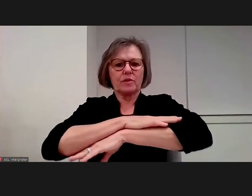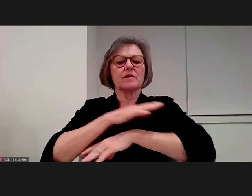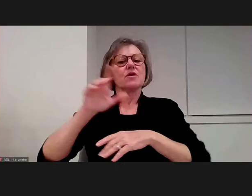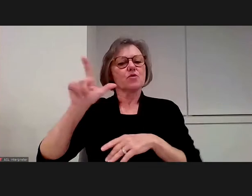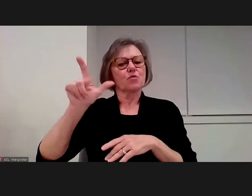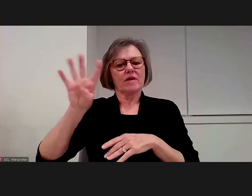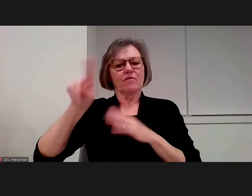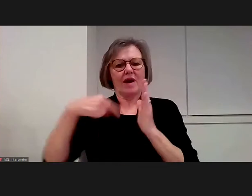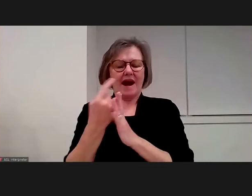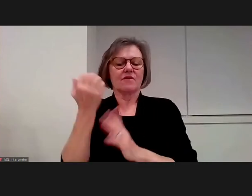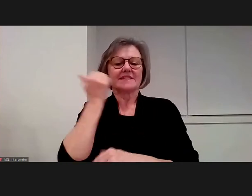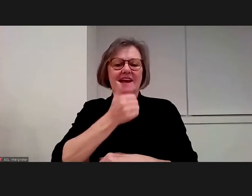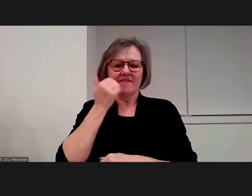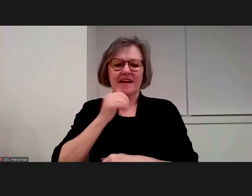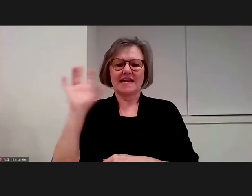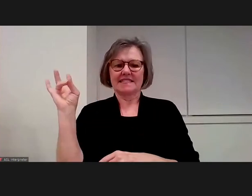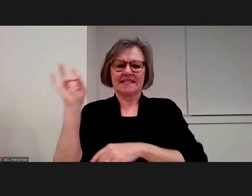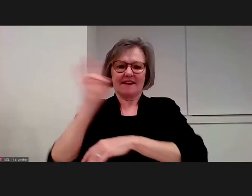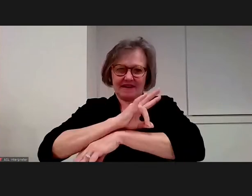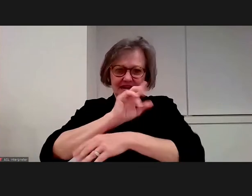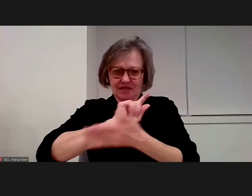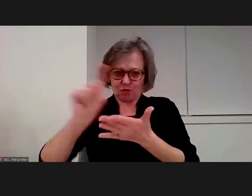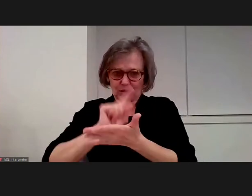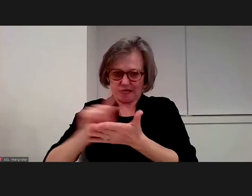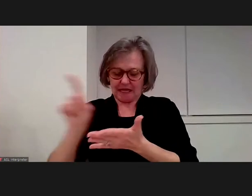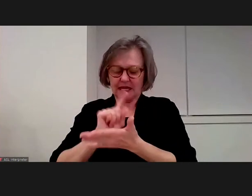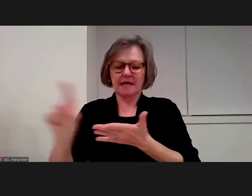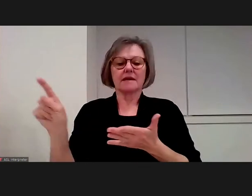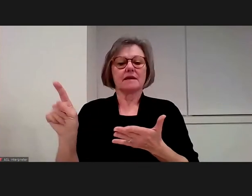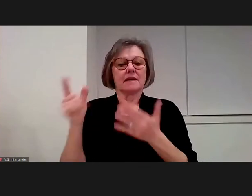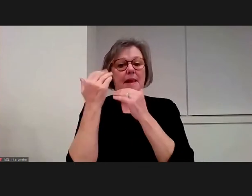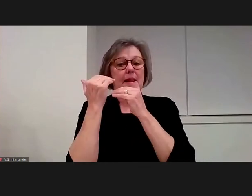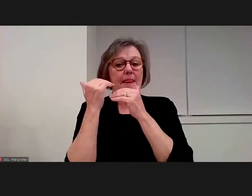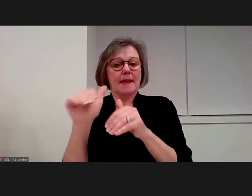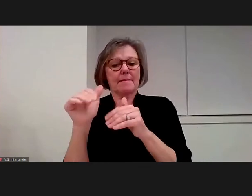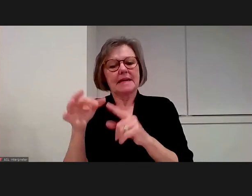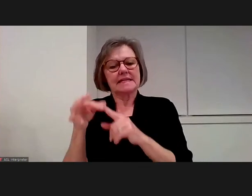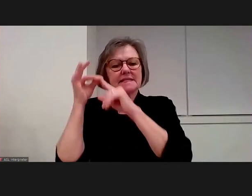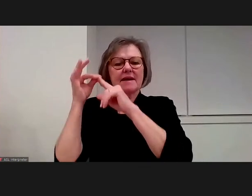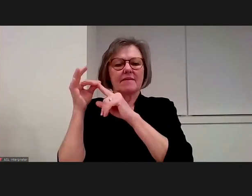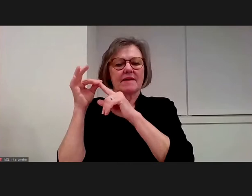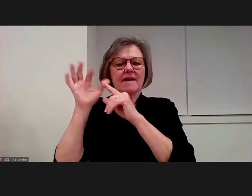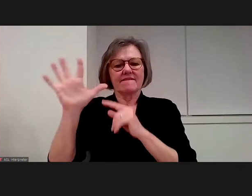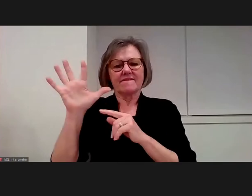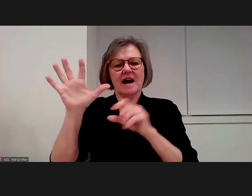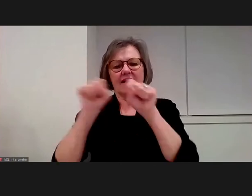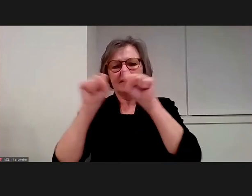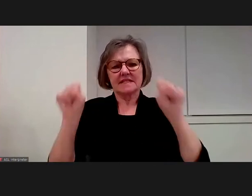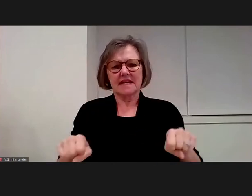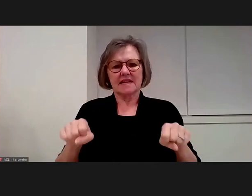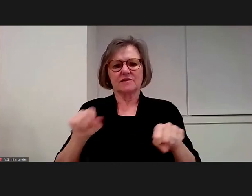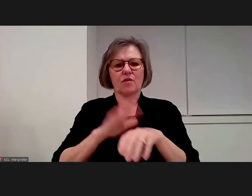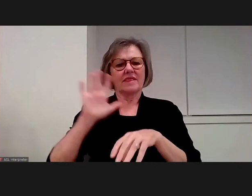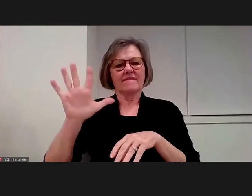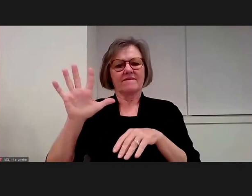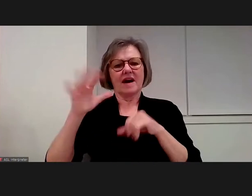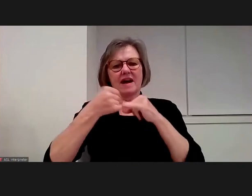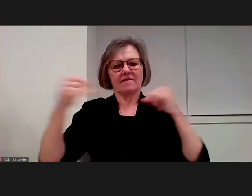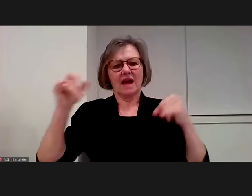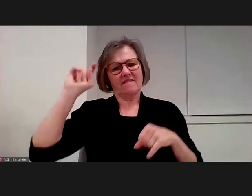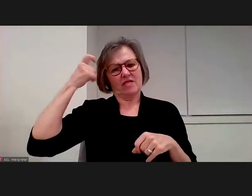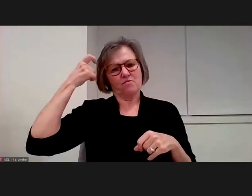hours per day, 7 days per week. The limited exception is that 5 stations on the 5 line in the